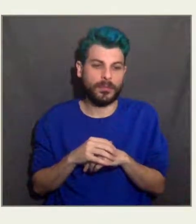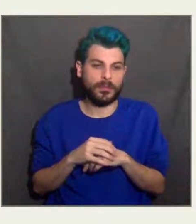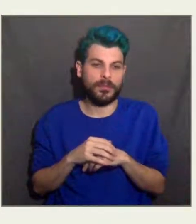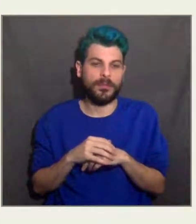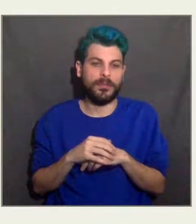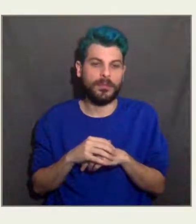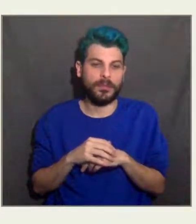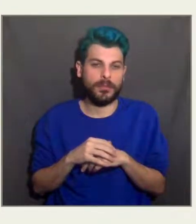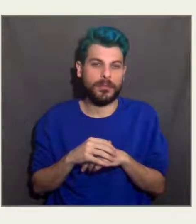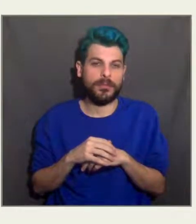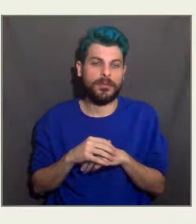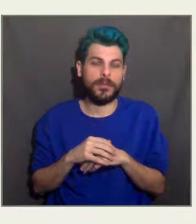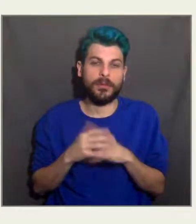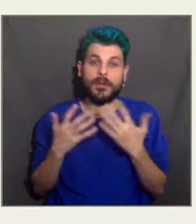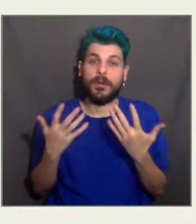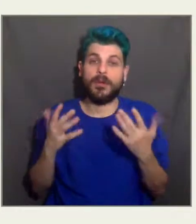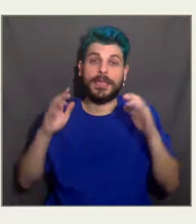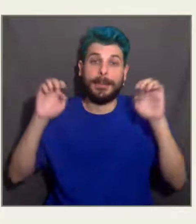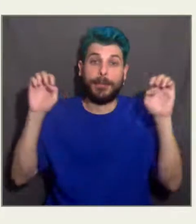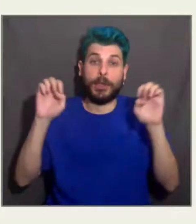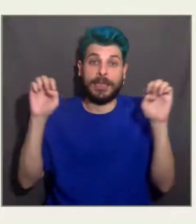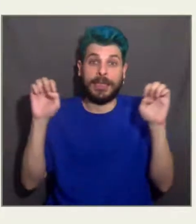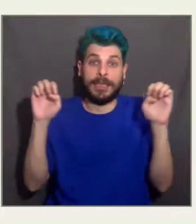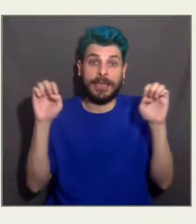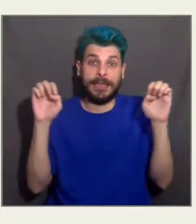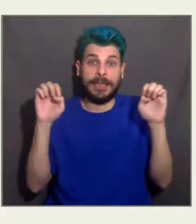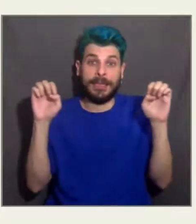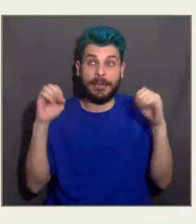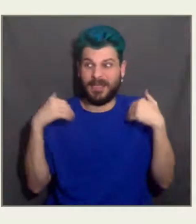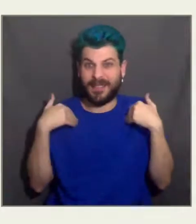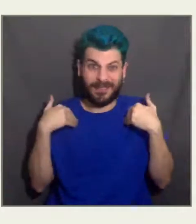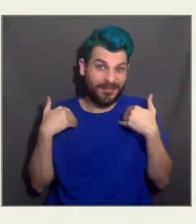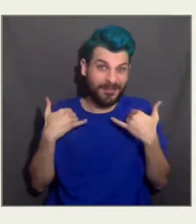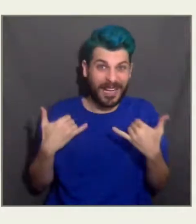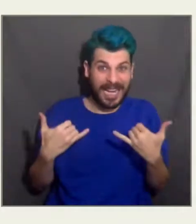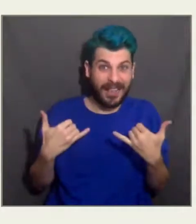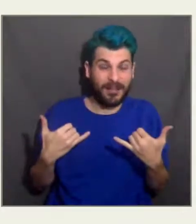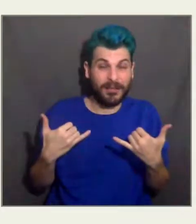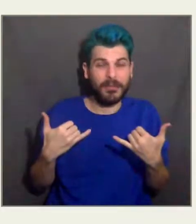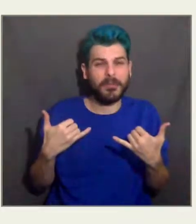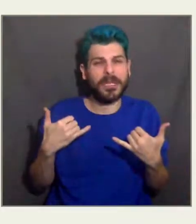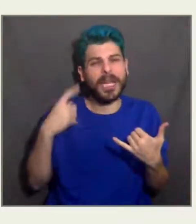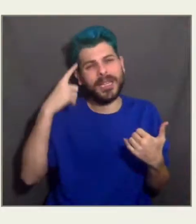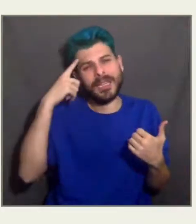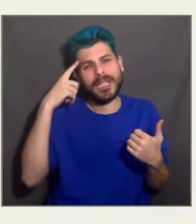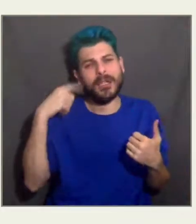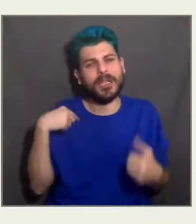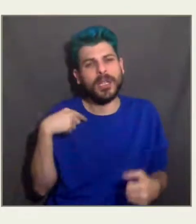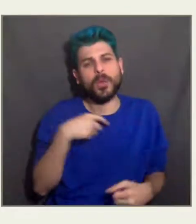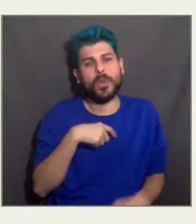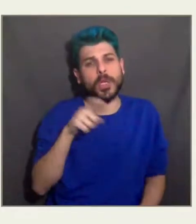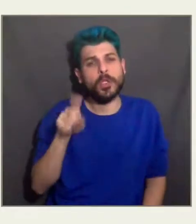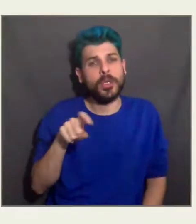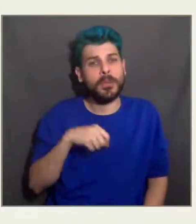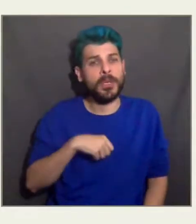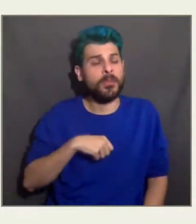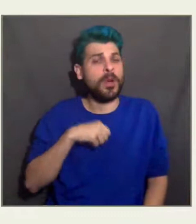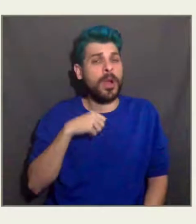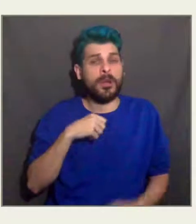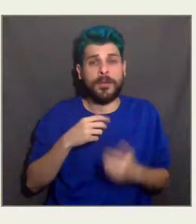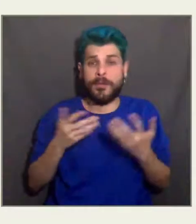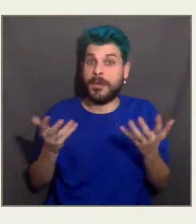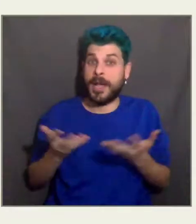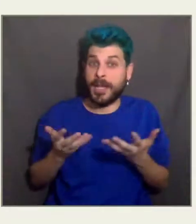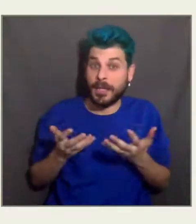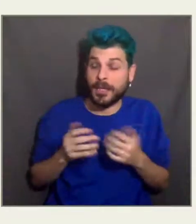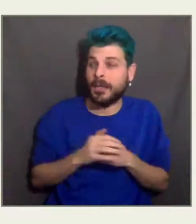emergency that we have right now, I think the things that people should be really proud of that are going on is that we were able to keep the zookeepers